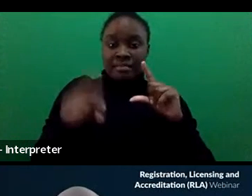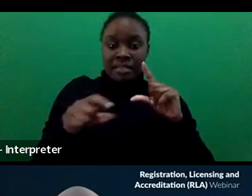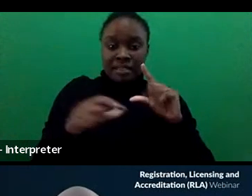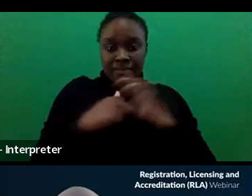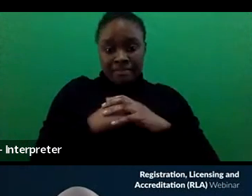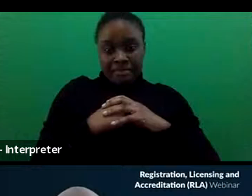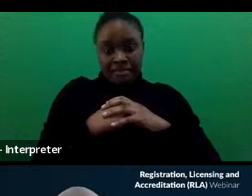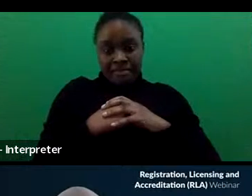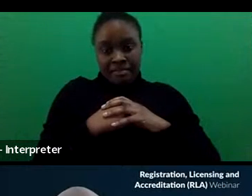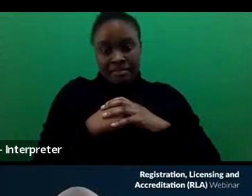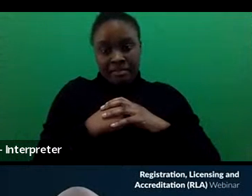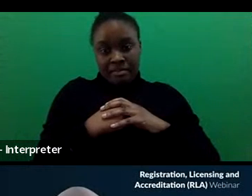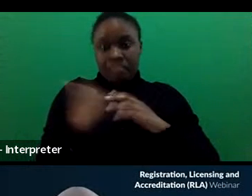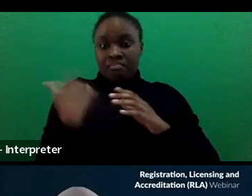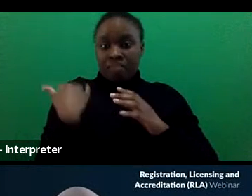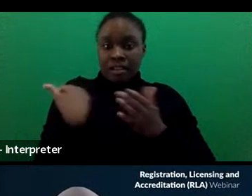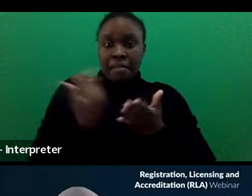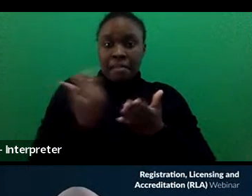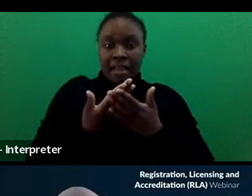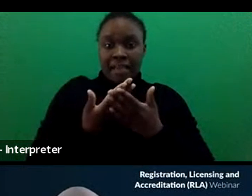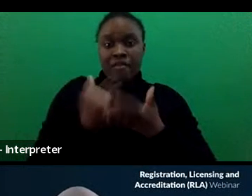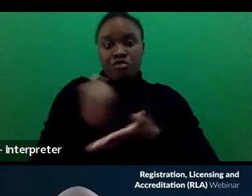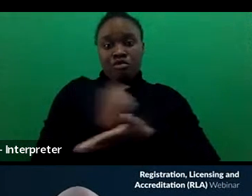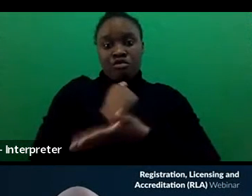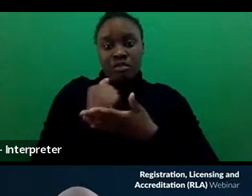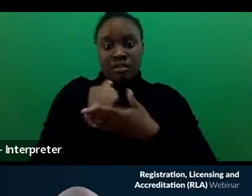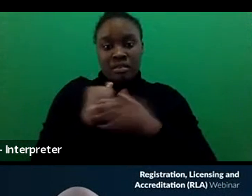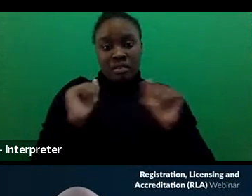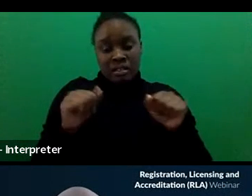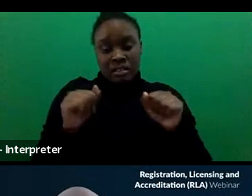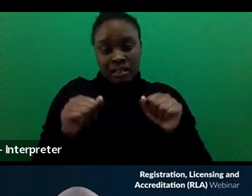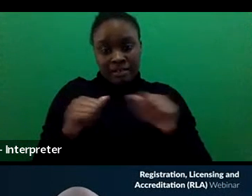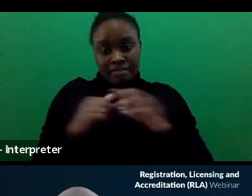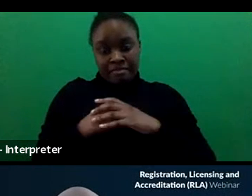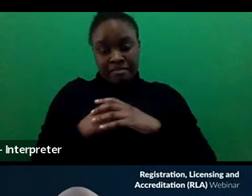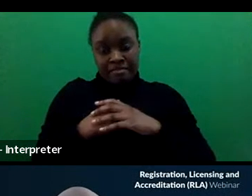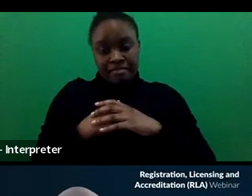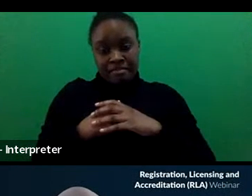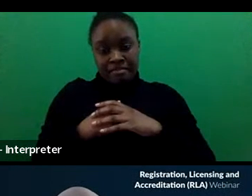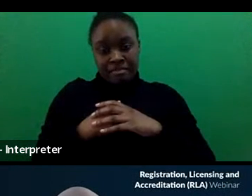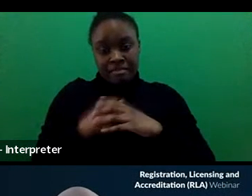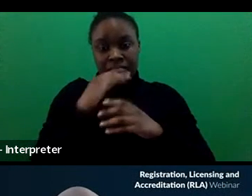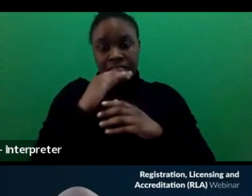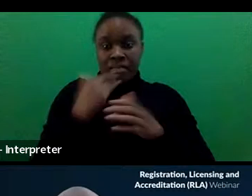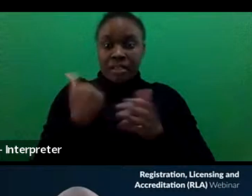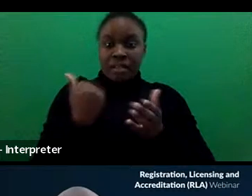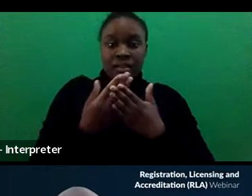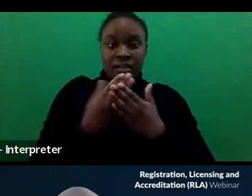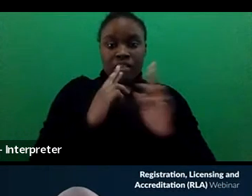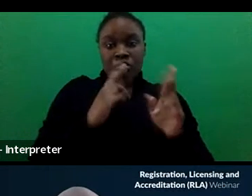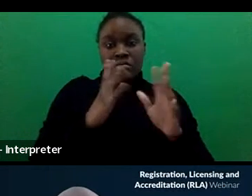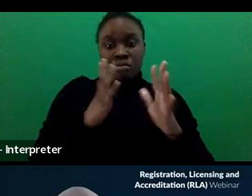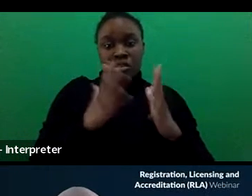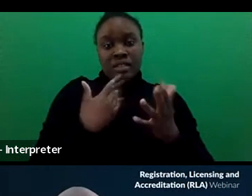Act, apply for registration as a cargo reporter and to submit cargo reports. Thanks.